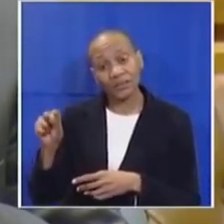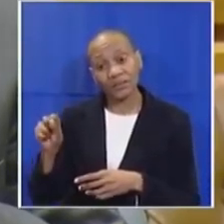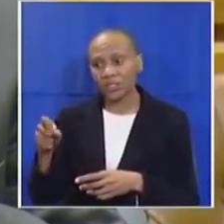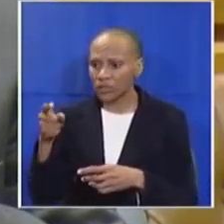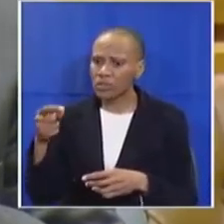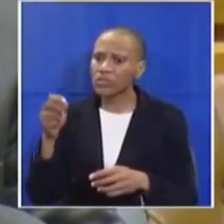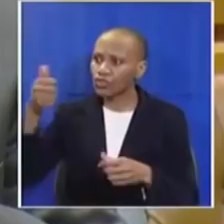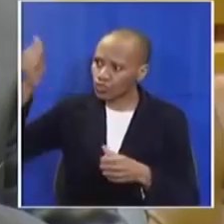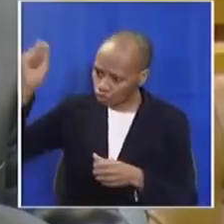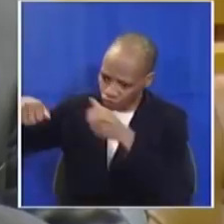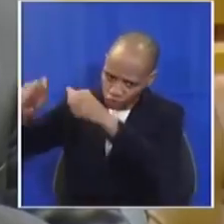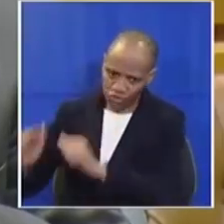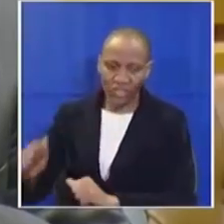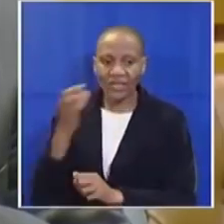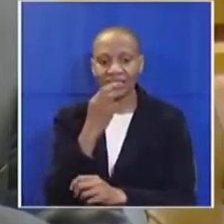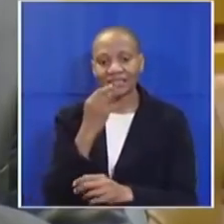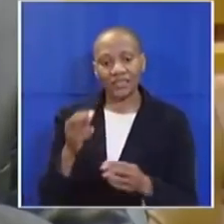podium.